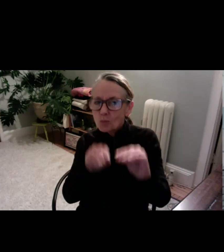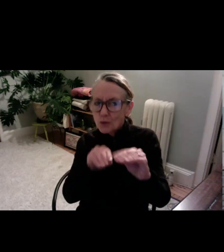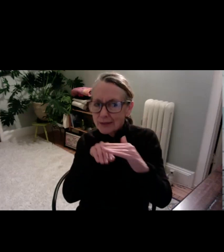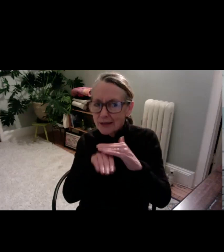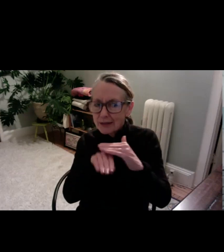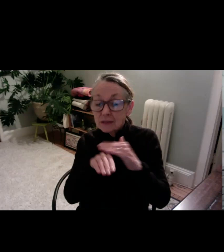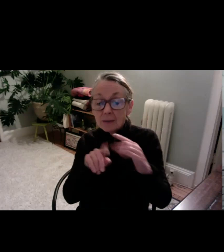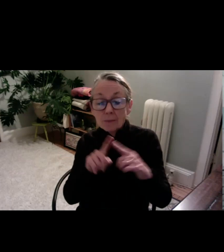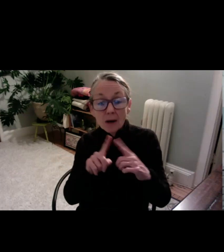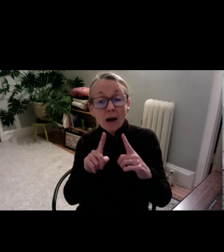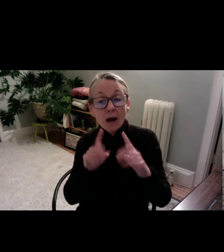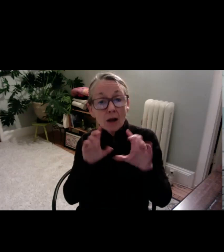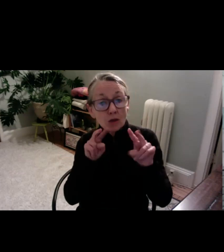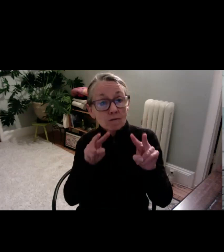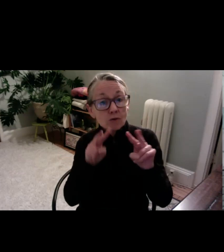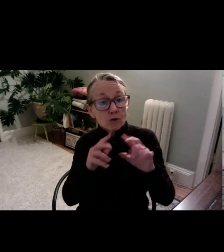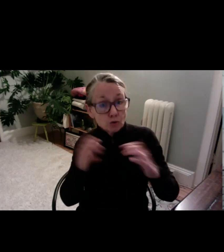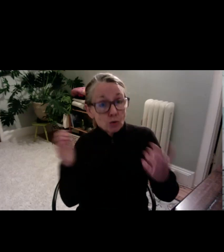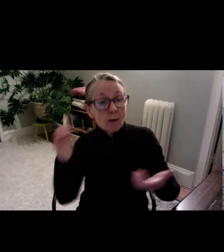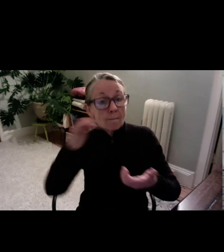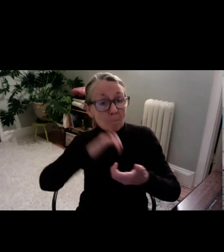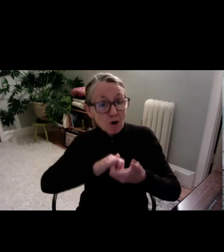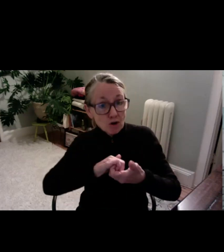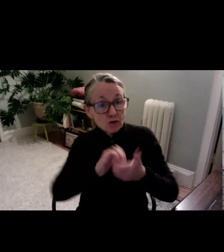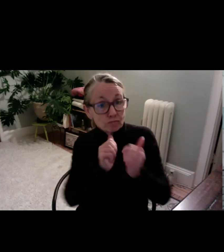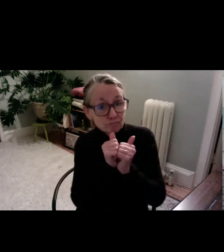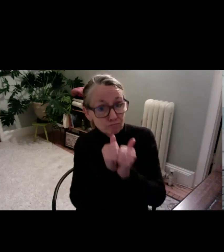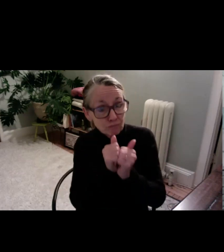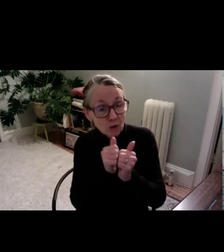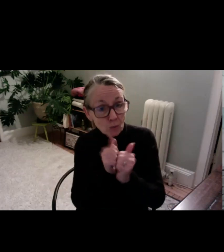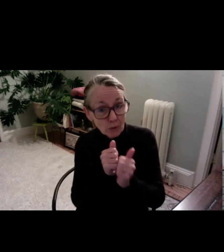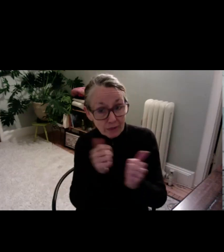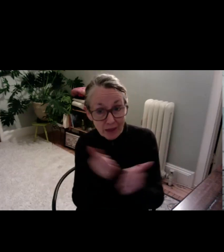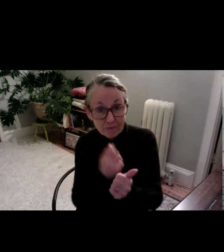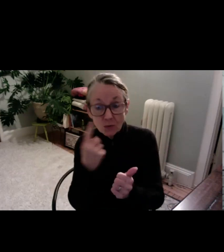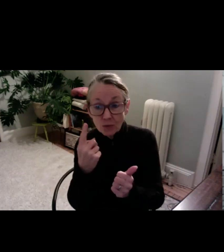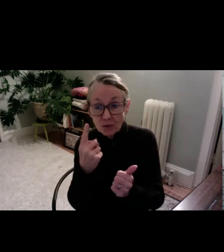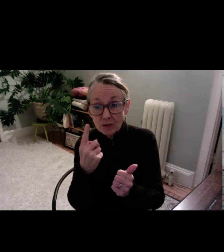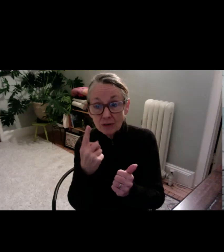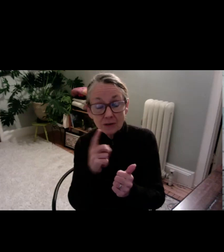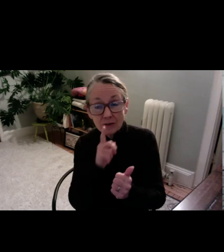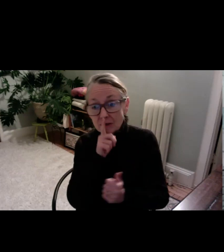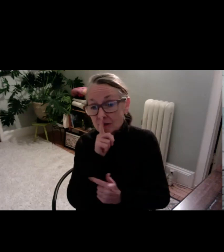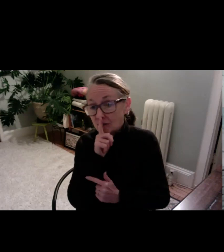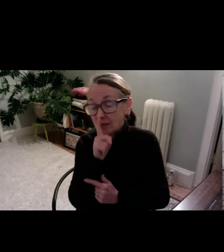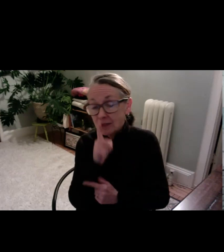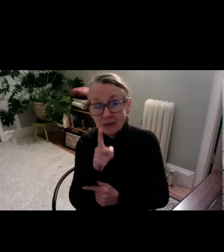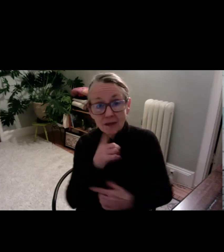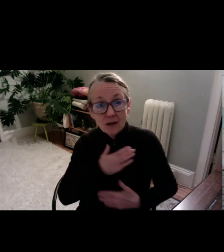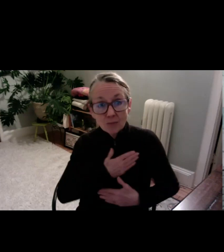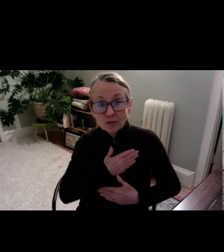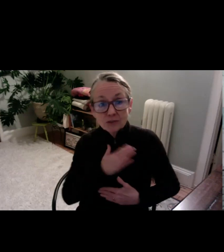forward to the continued partnership with everyone, and we really appreciate everyone's